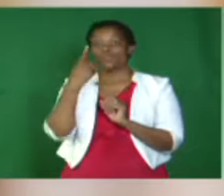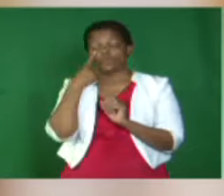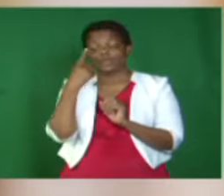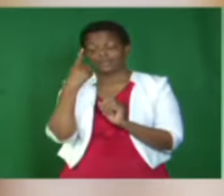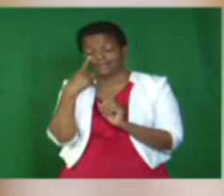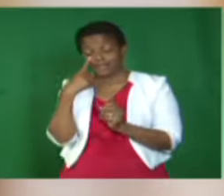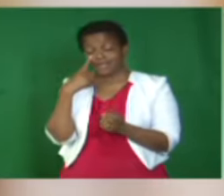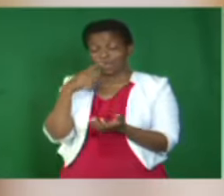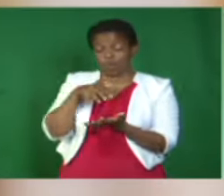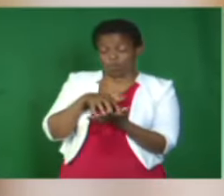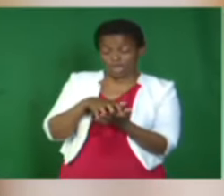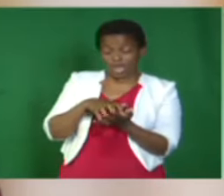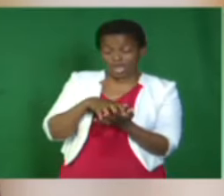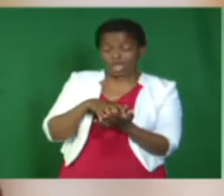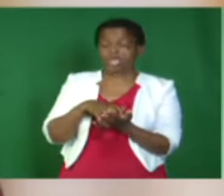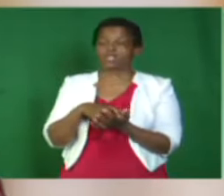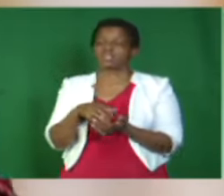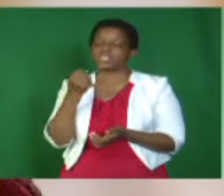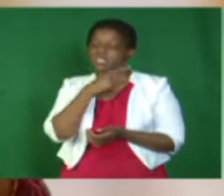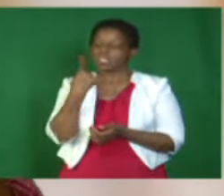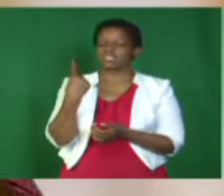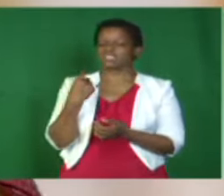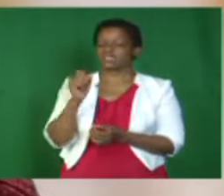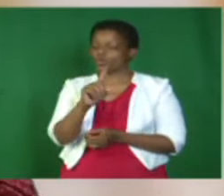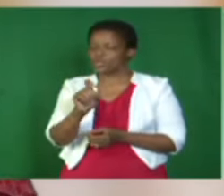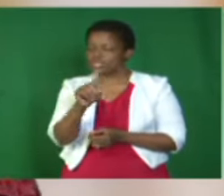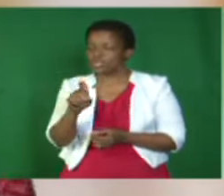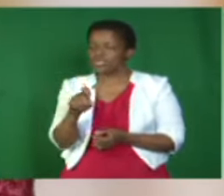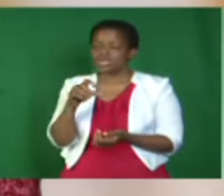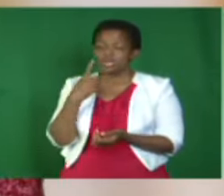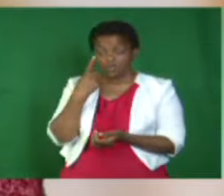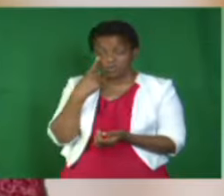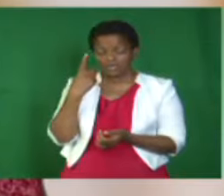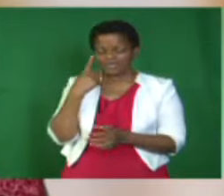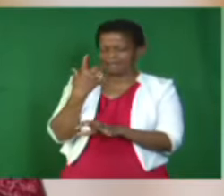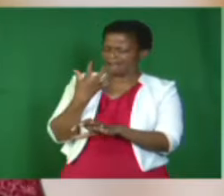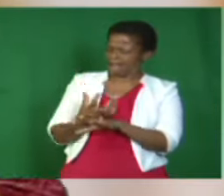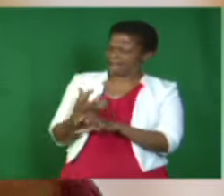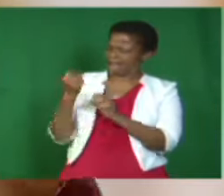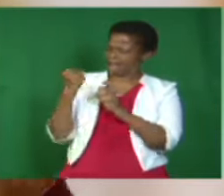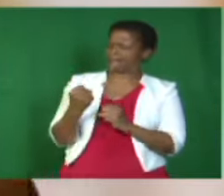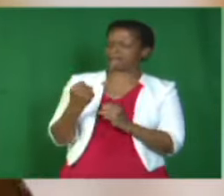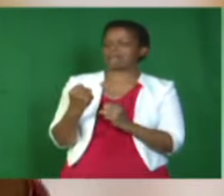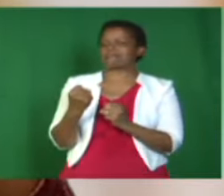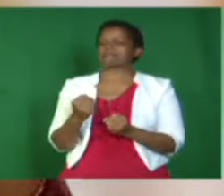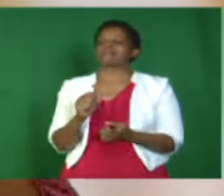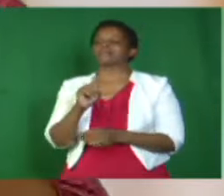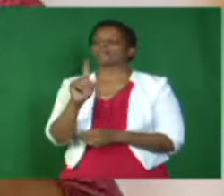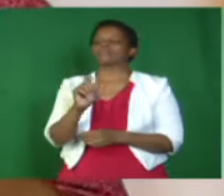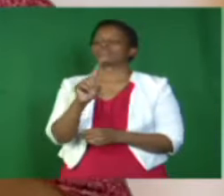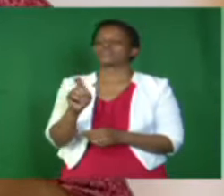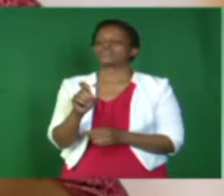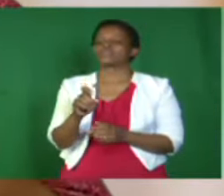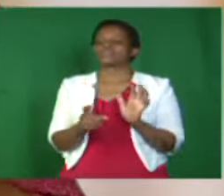going to notice higher order questions. For instance, there's a question there that would say, do you think